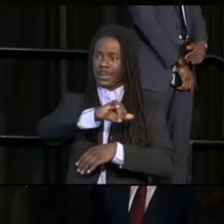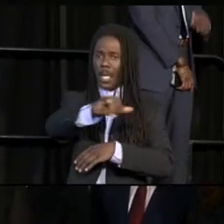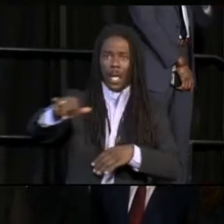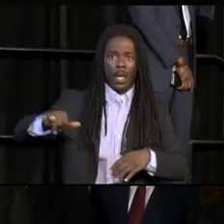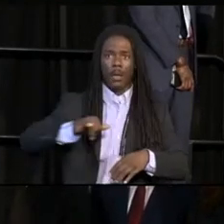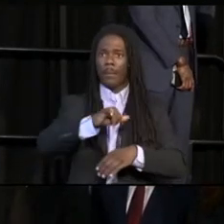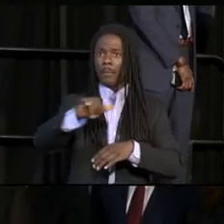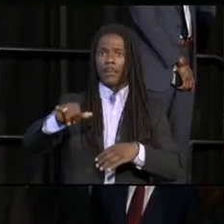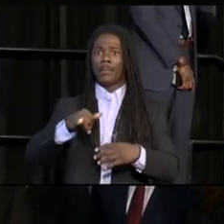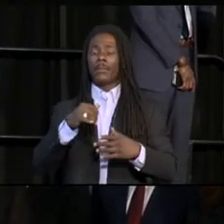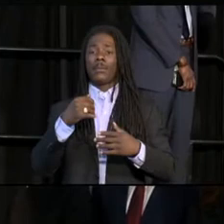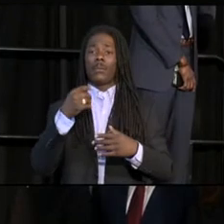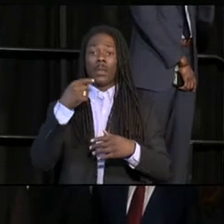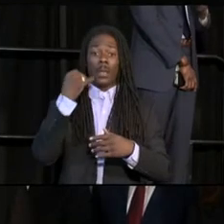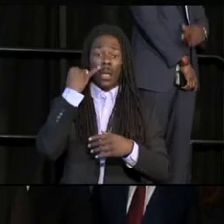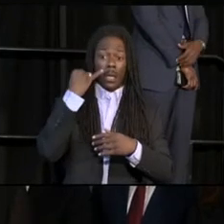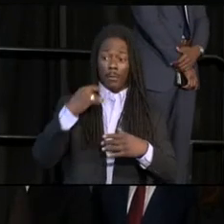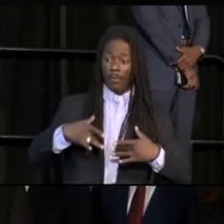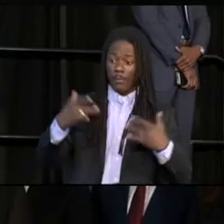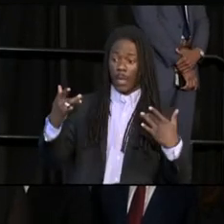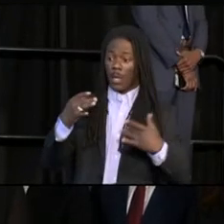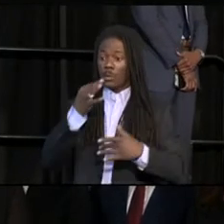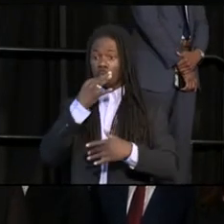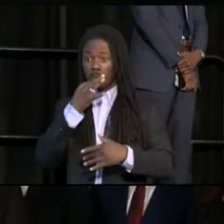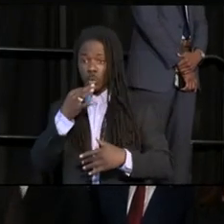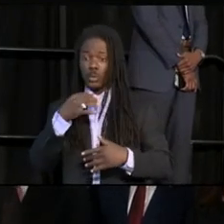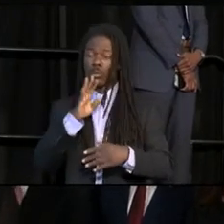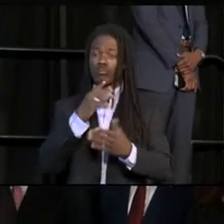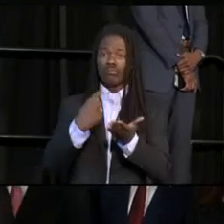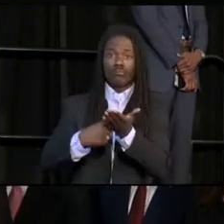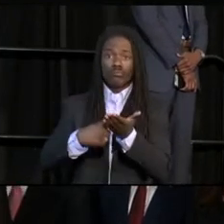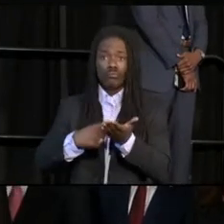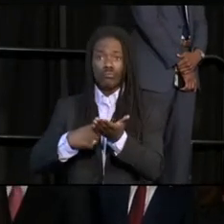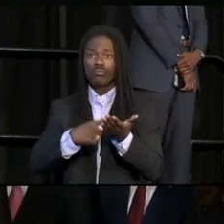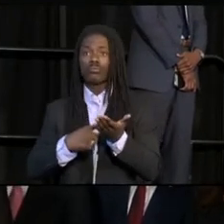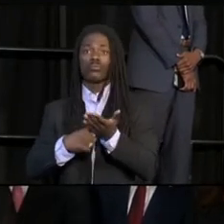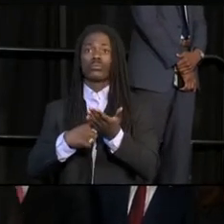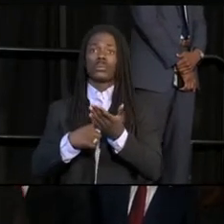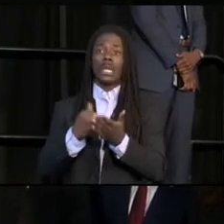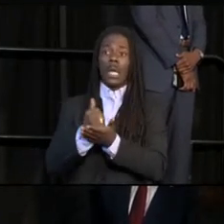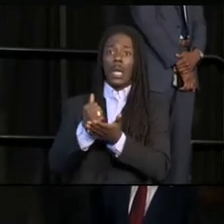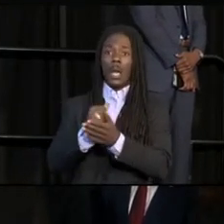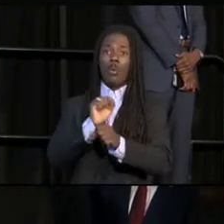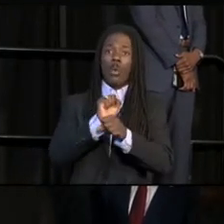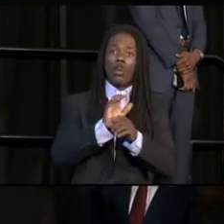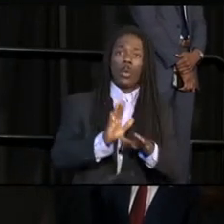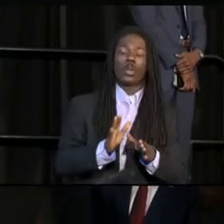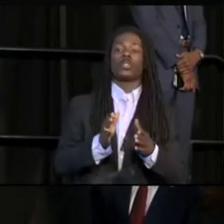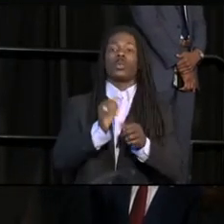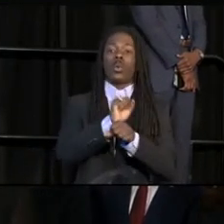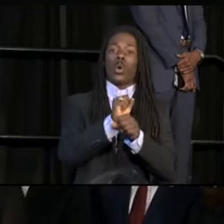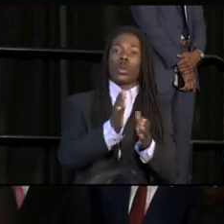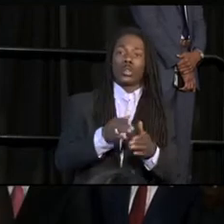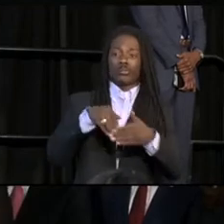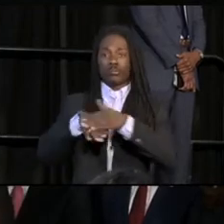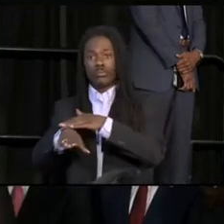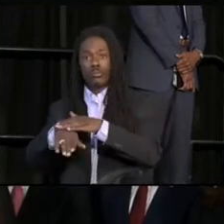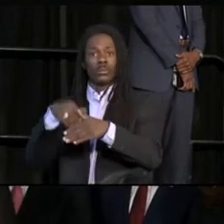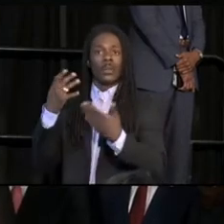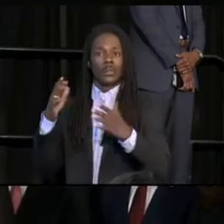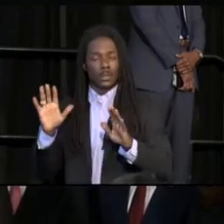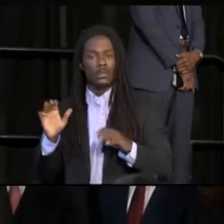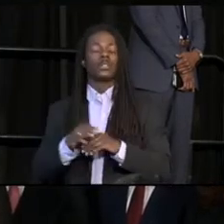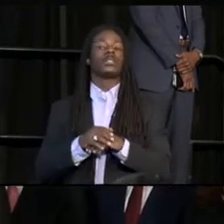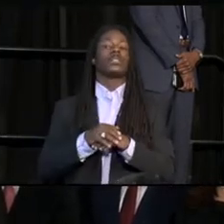prior to any major event to be able to get employees in and out. The best thing that folks can do that are inside the